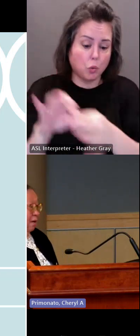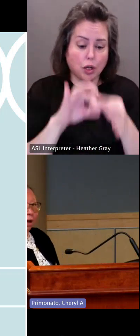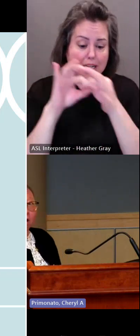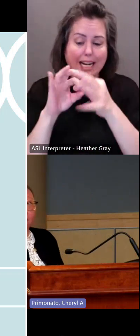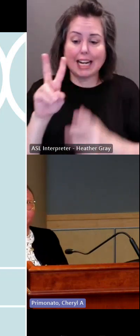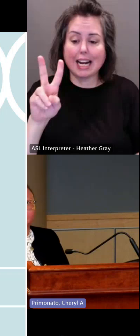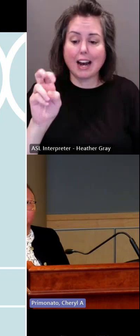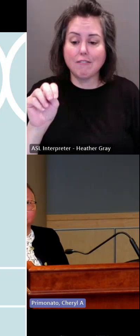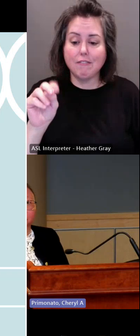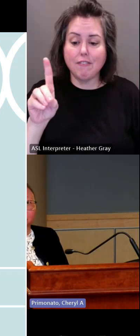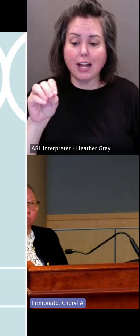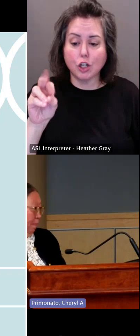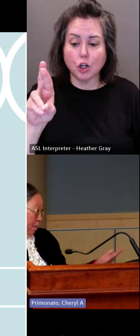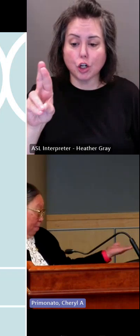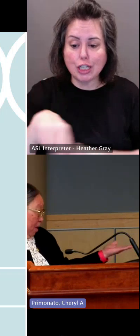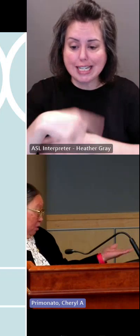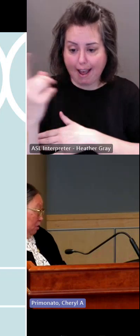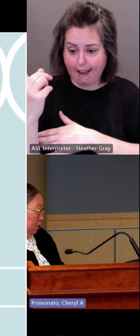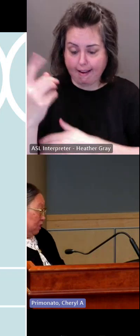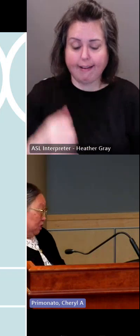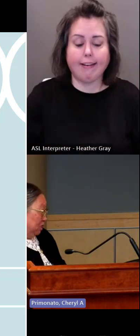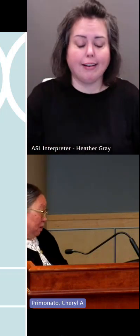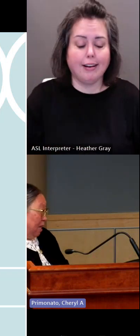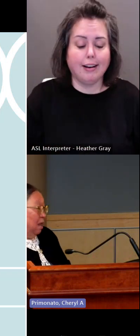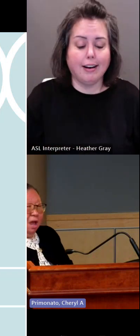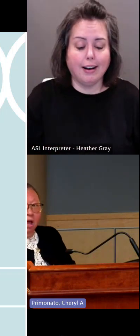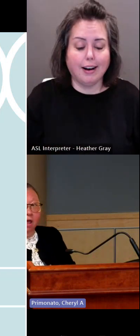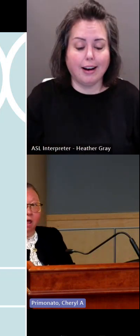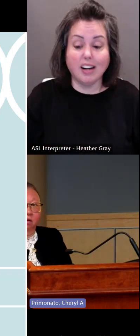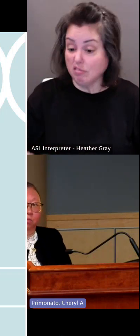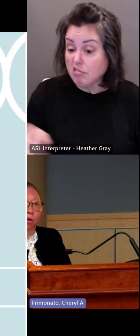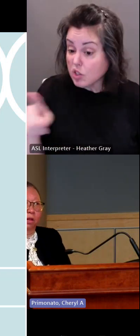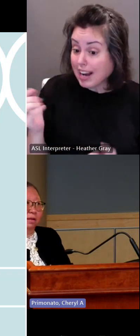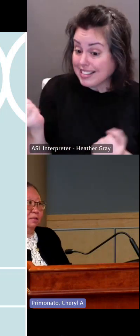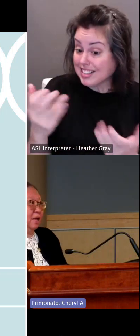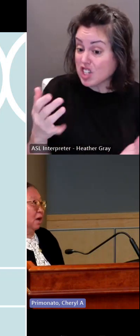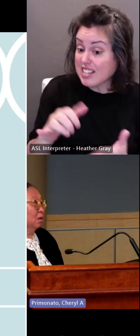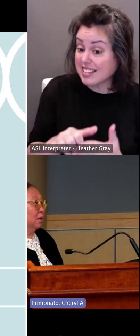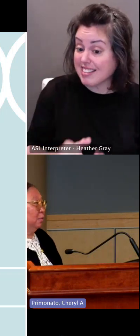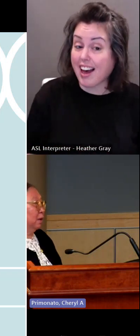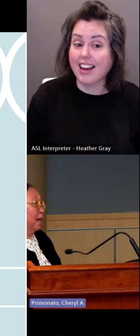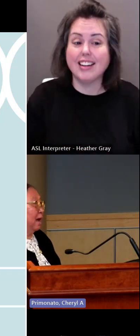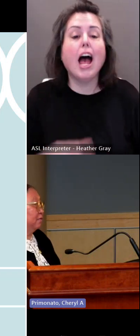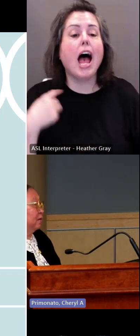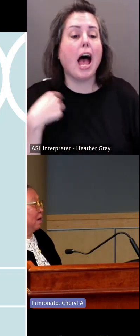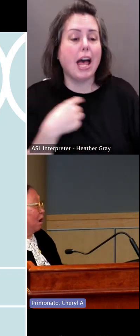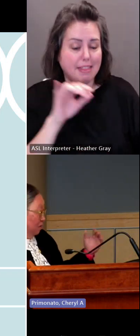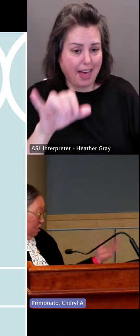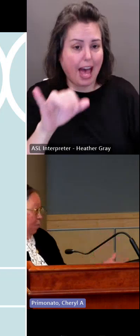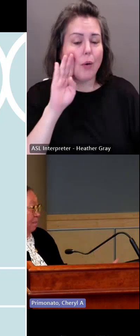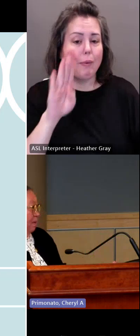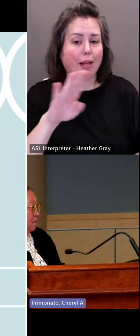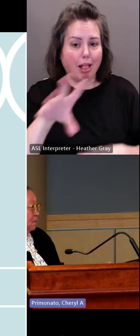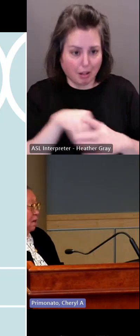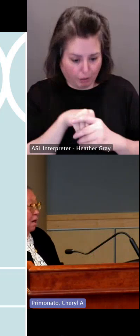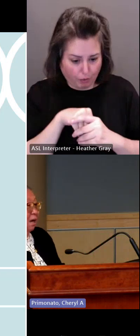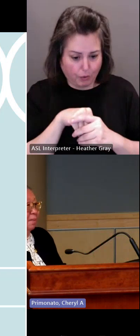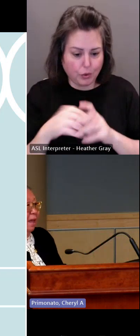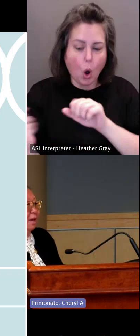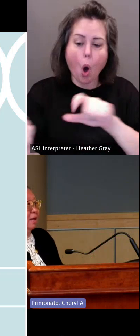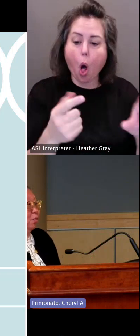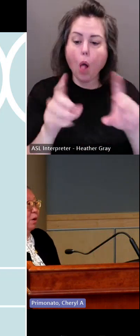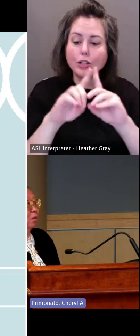day with, upon your suggestion as well. And it will entail, it will have all of the